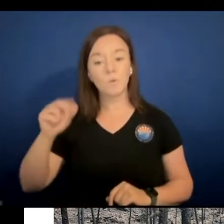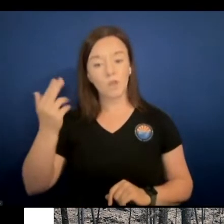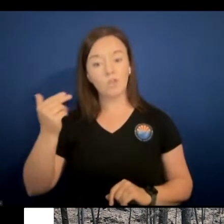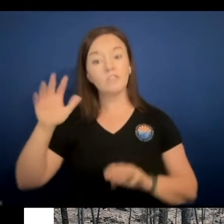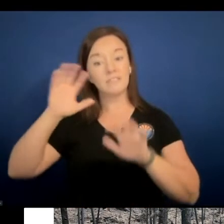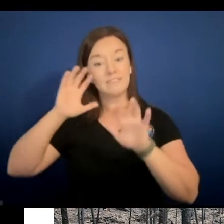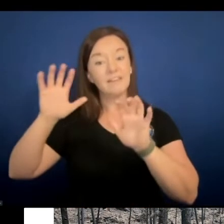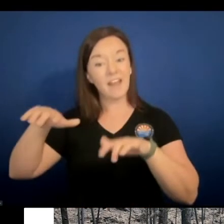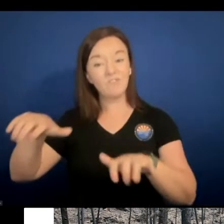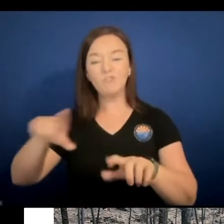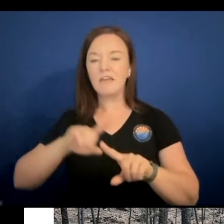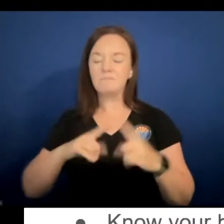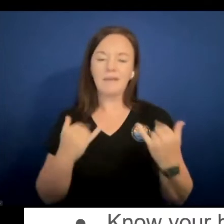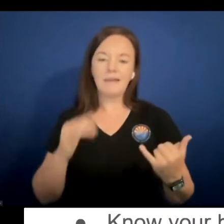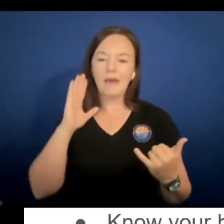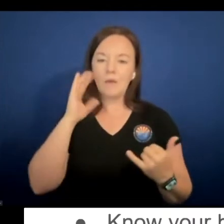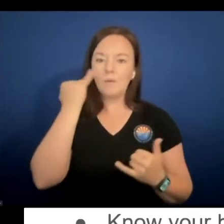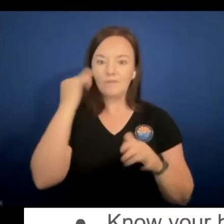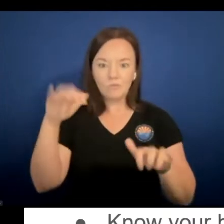Mexico area.